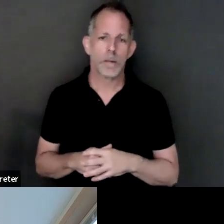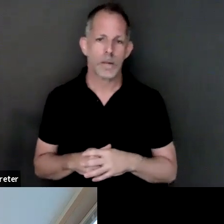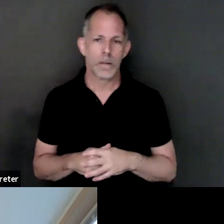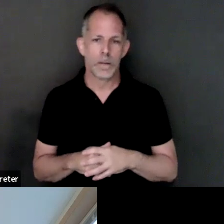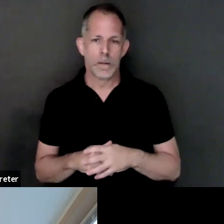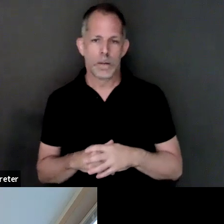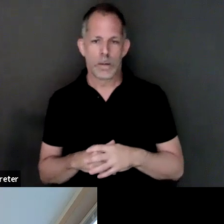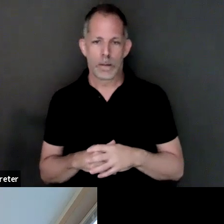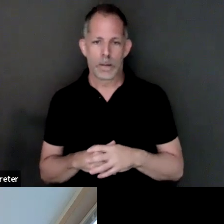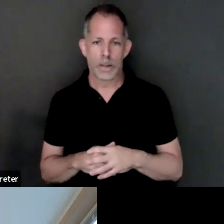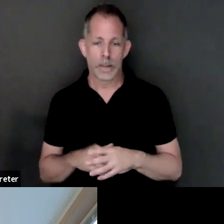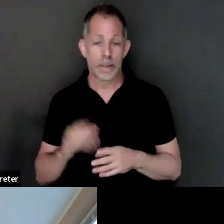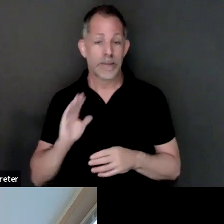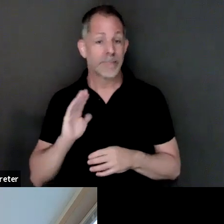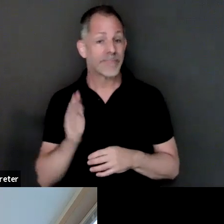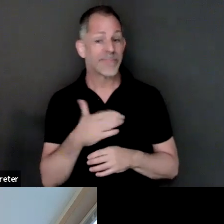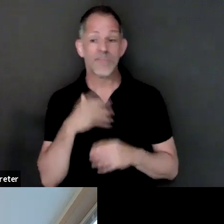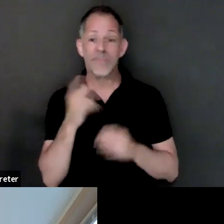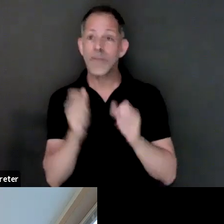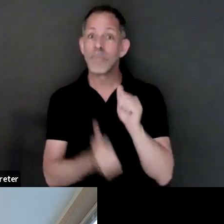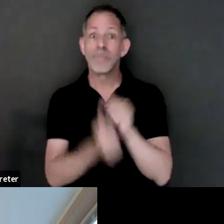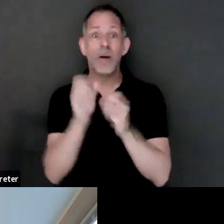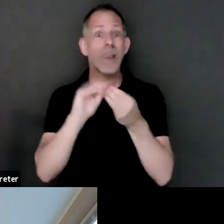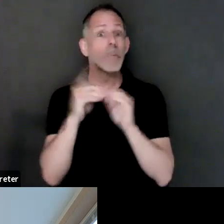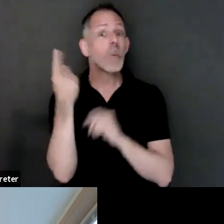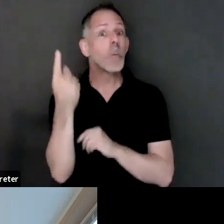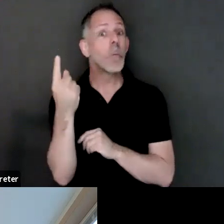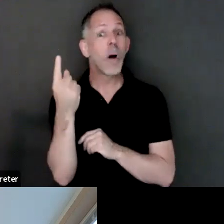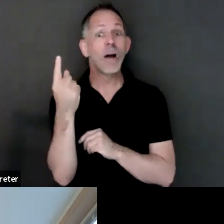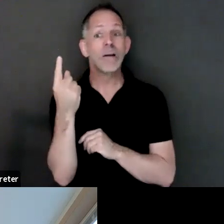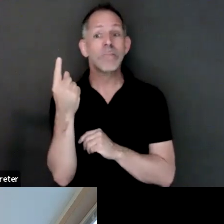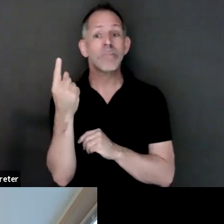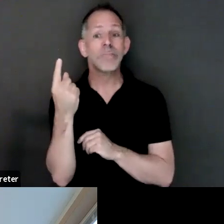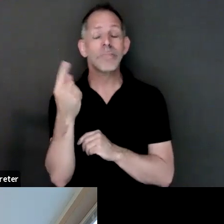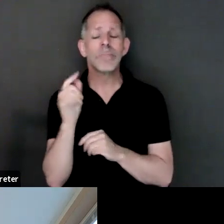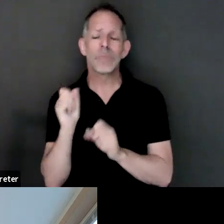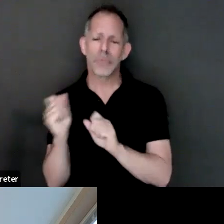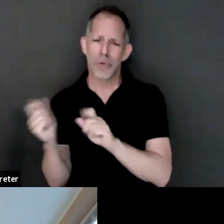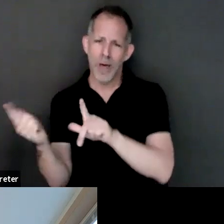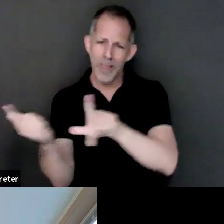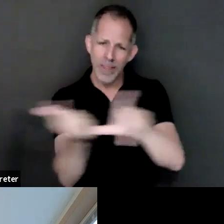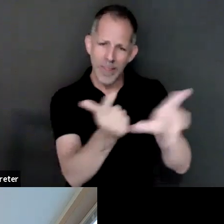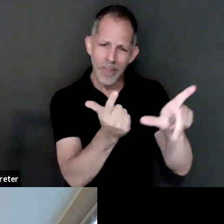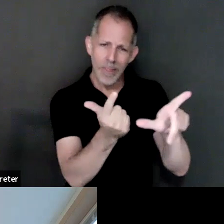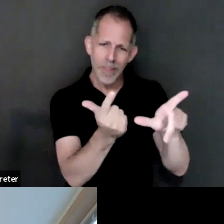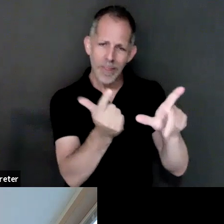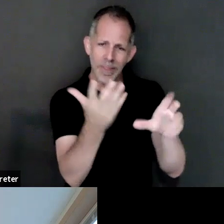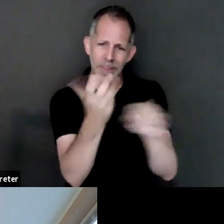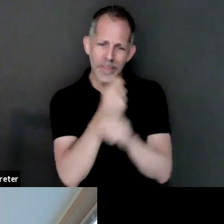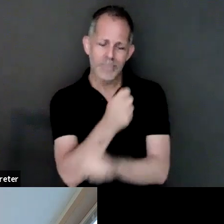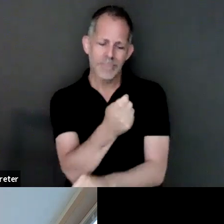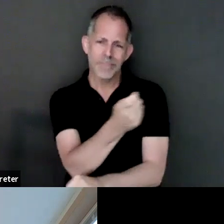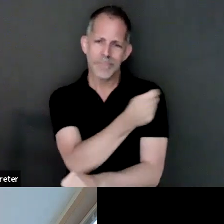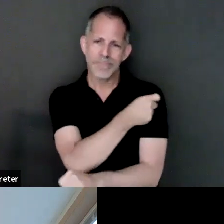priority. It's the best tool we have. Now, the booster shots.